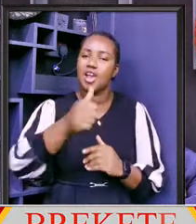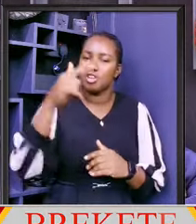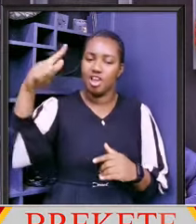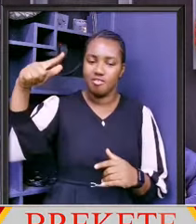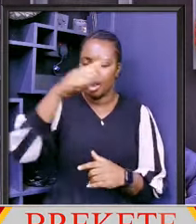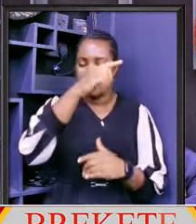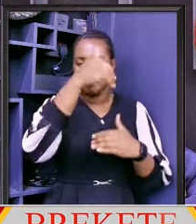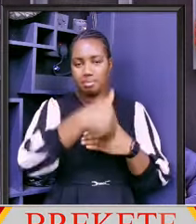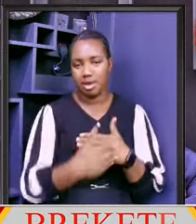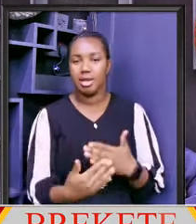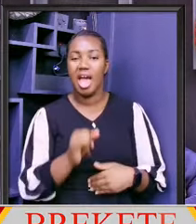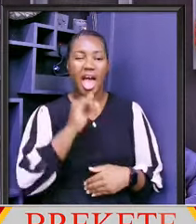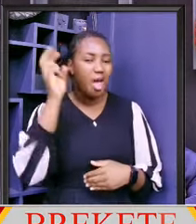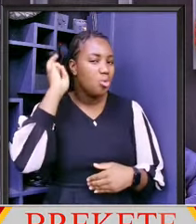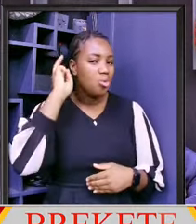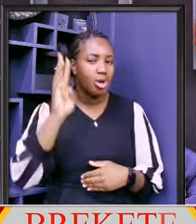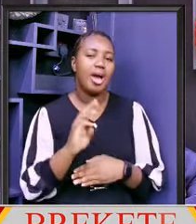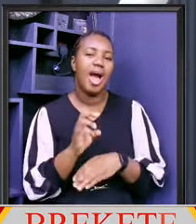I go advise Wike,